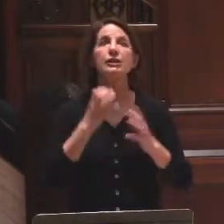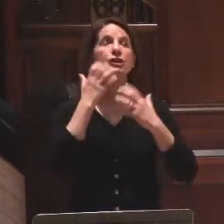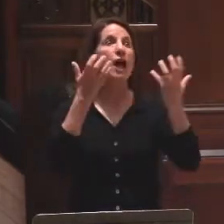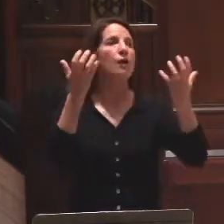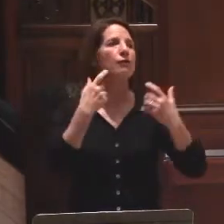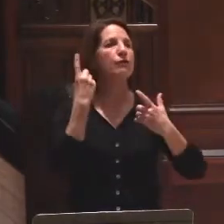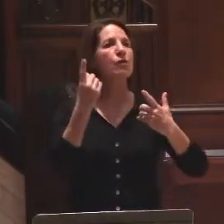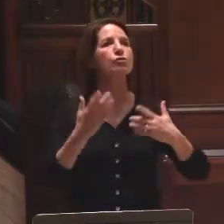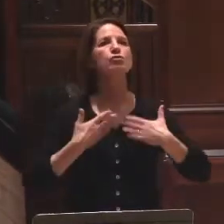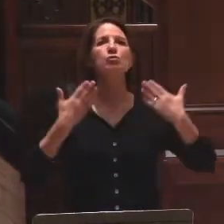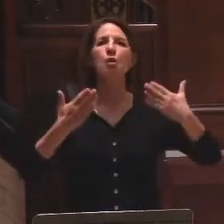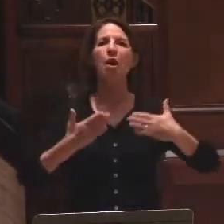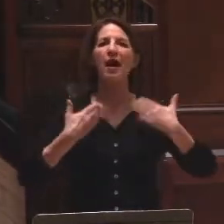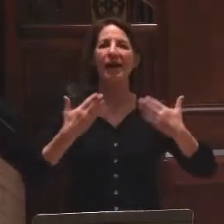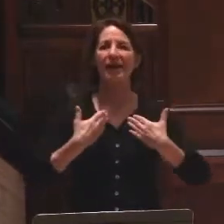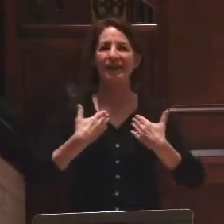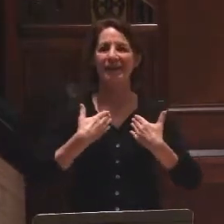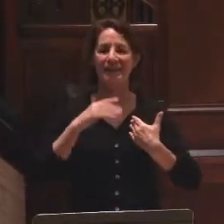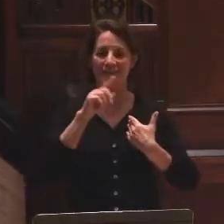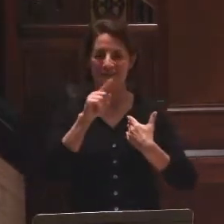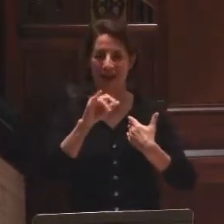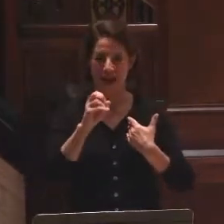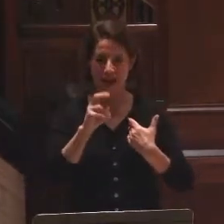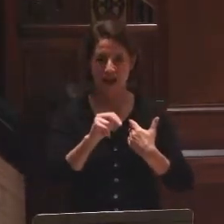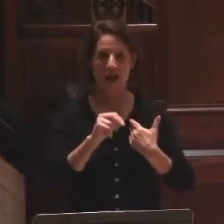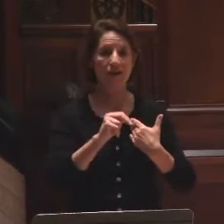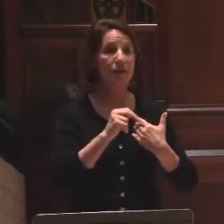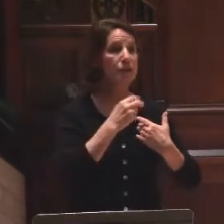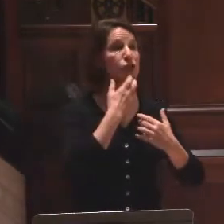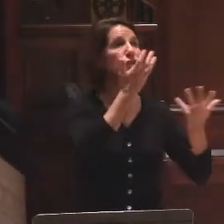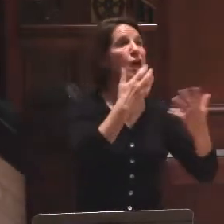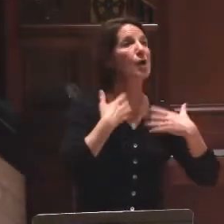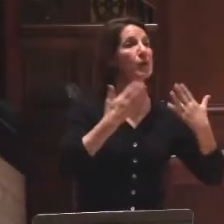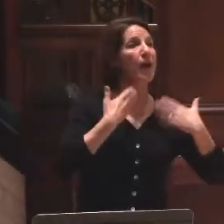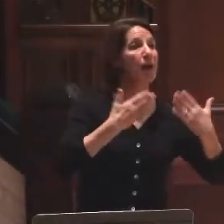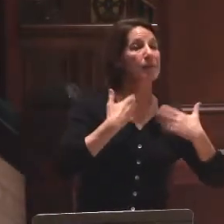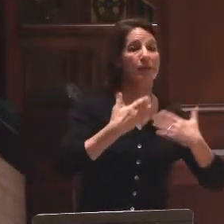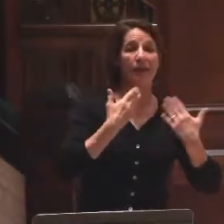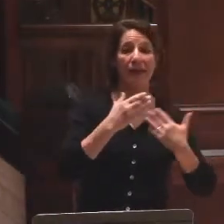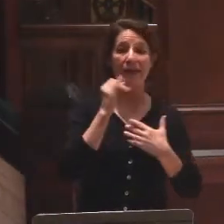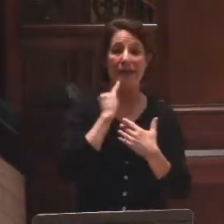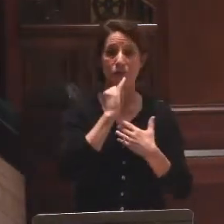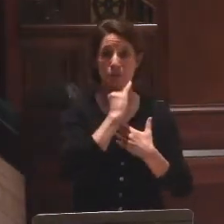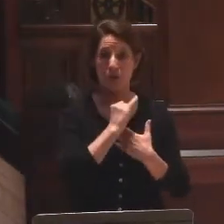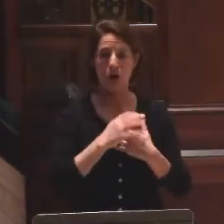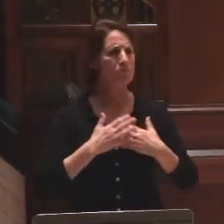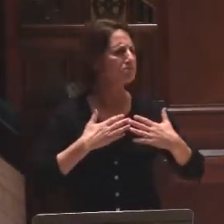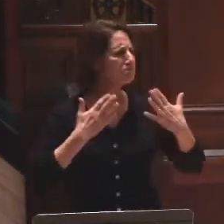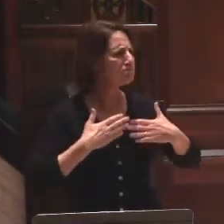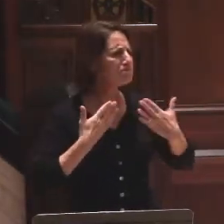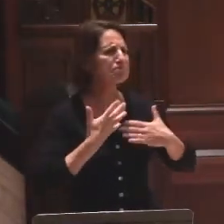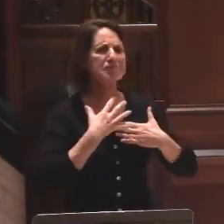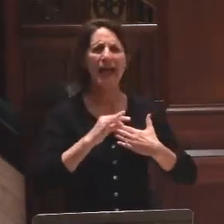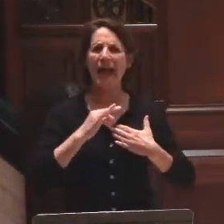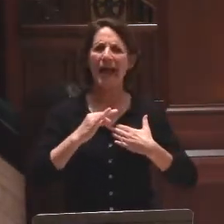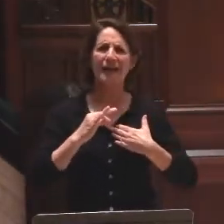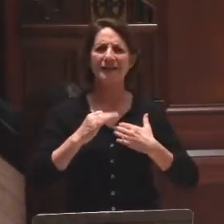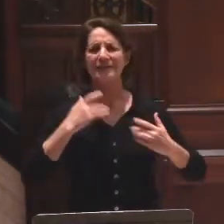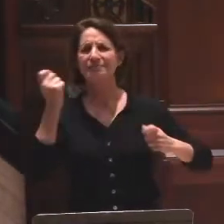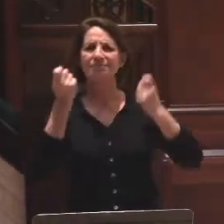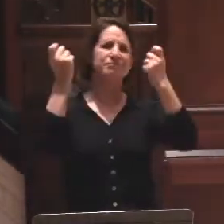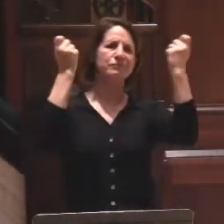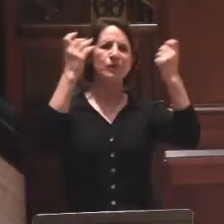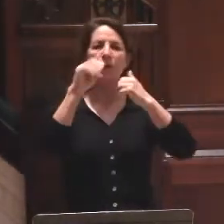Zion. Sing joyfully, O Israel. Be glad and exult with all your heart, O